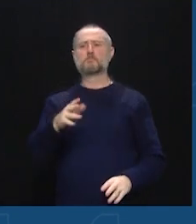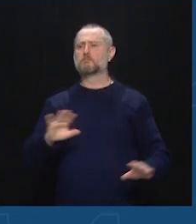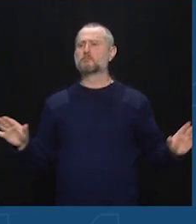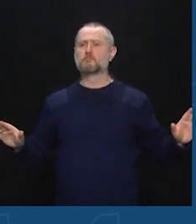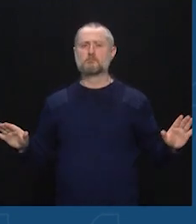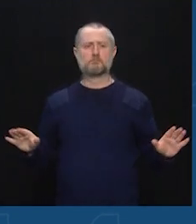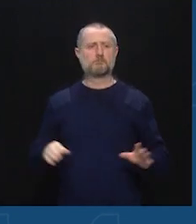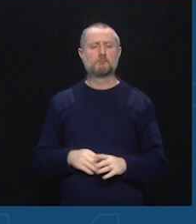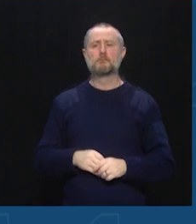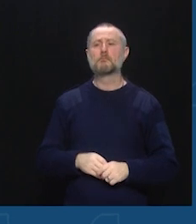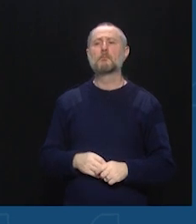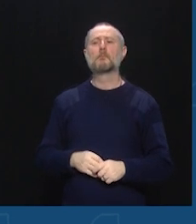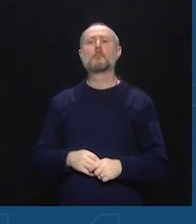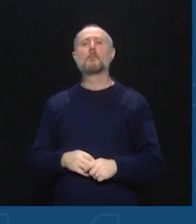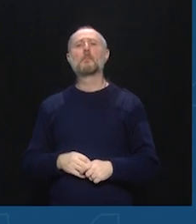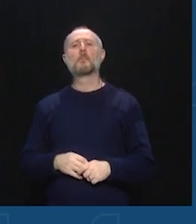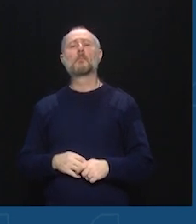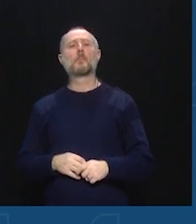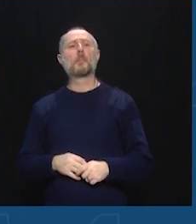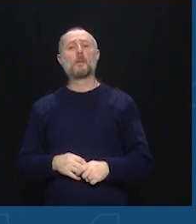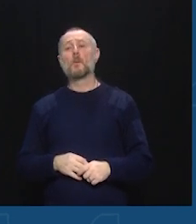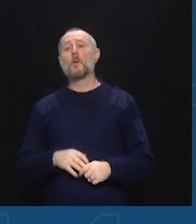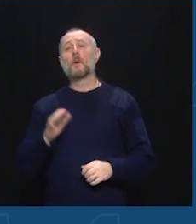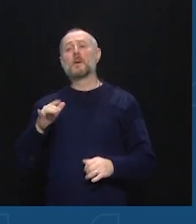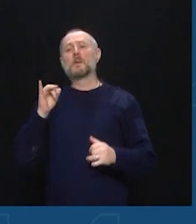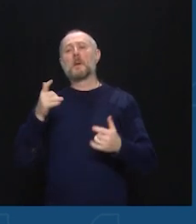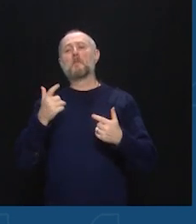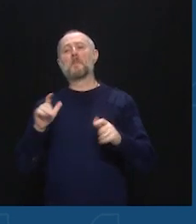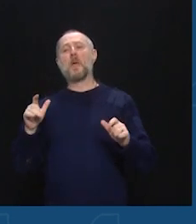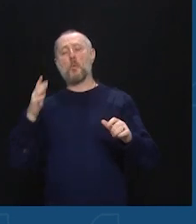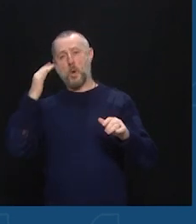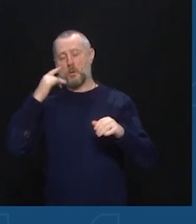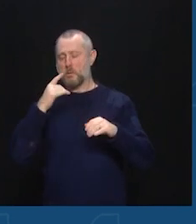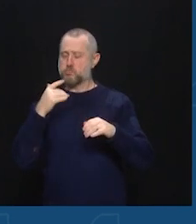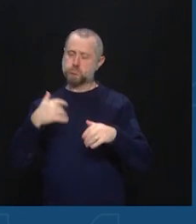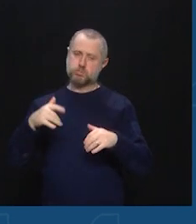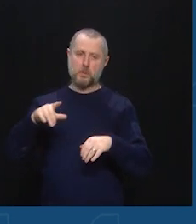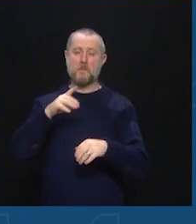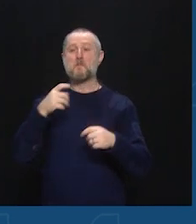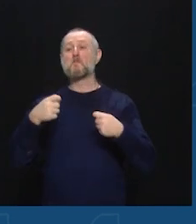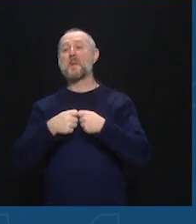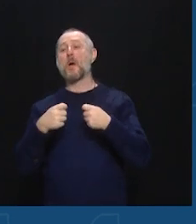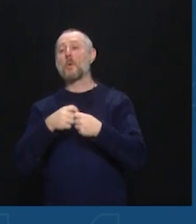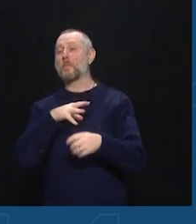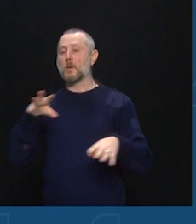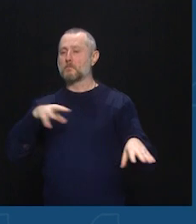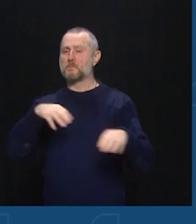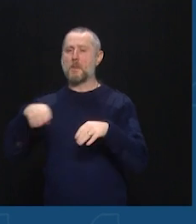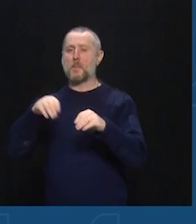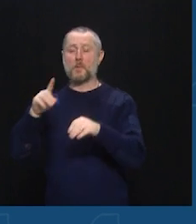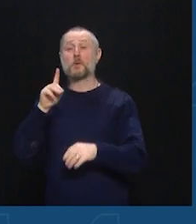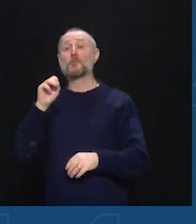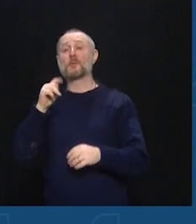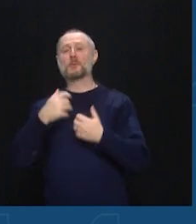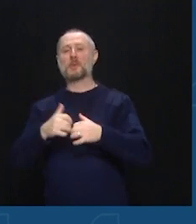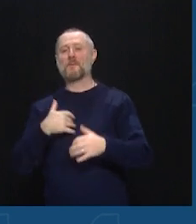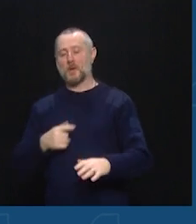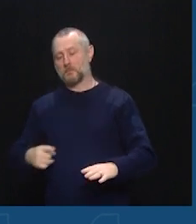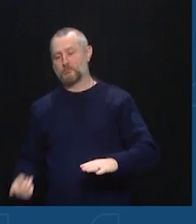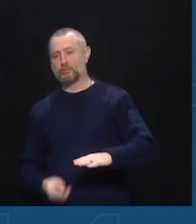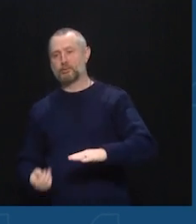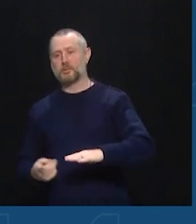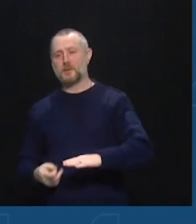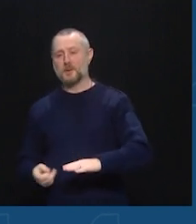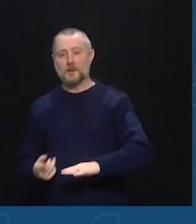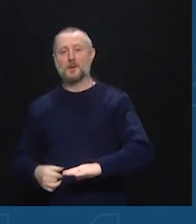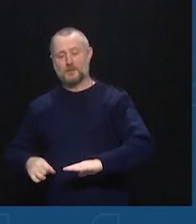got such significant utility impacts, DOT has deployed about 56 generators from our stockpile and want to make